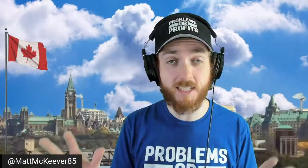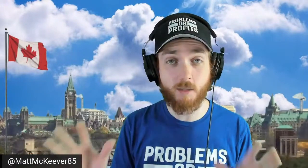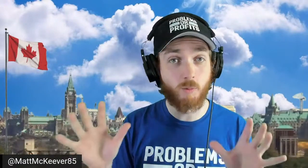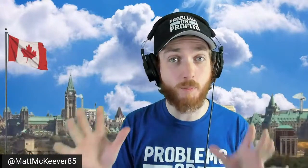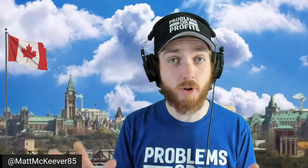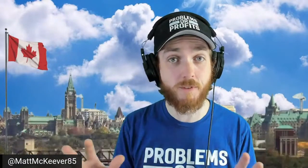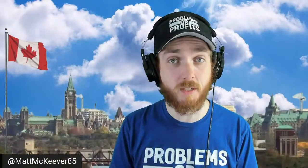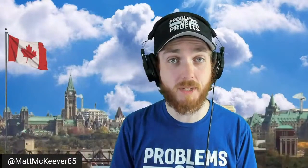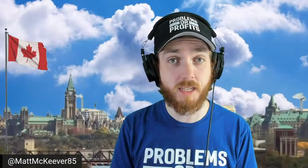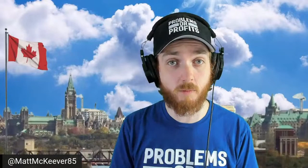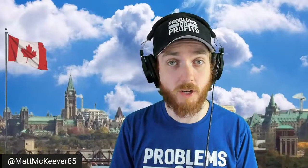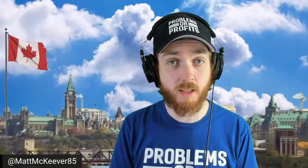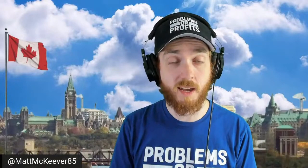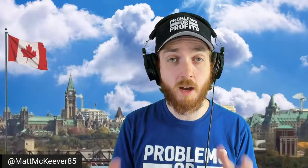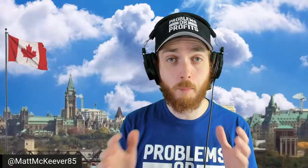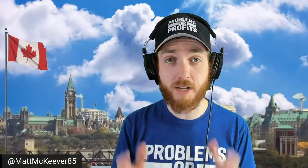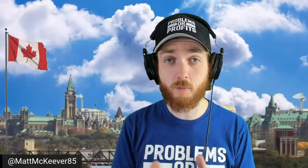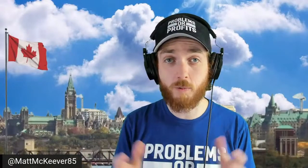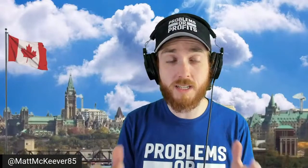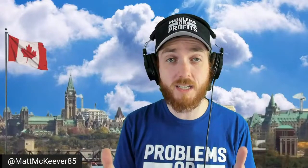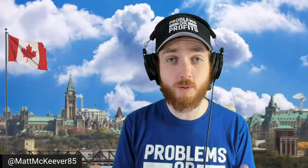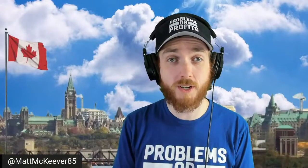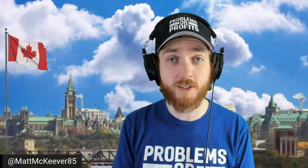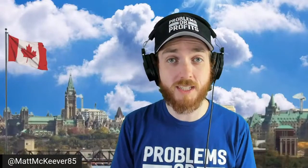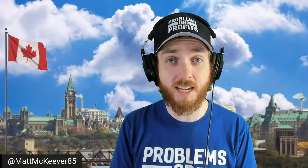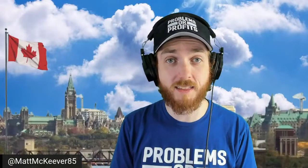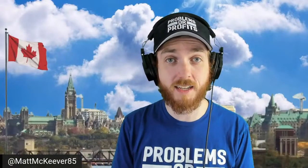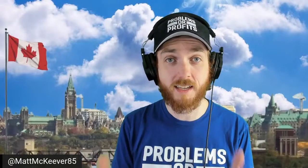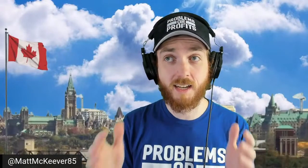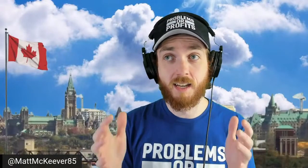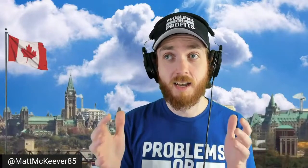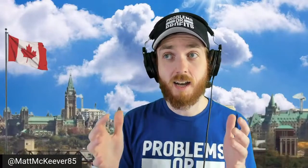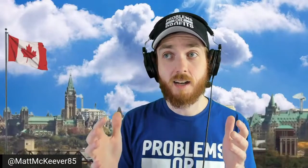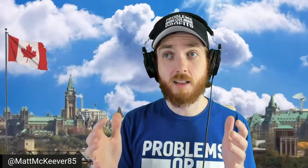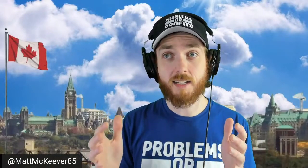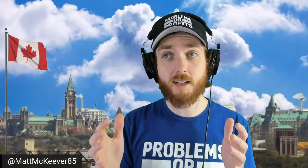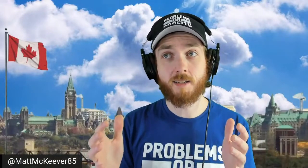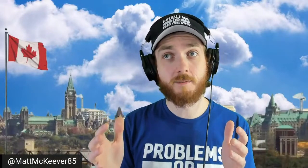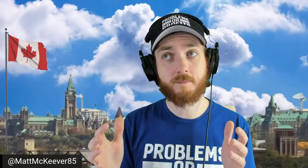schooling system was perfect to begin with, but we need to understand that,